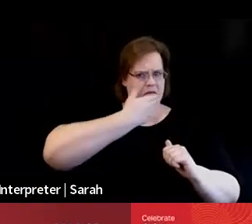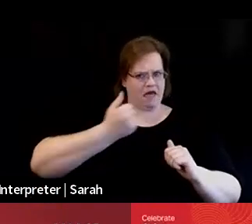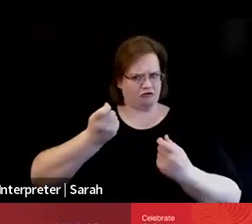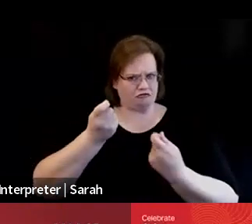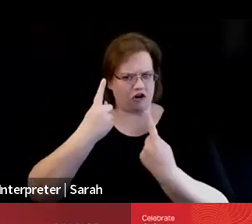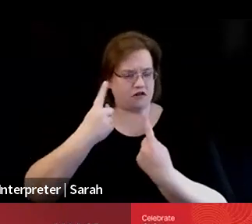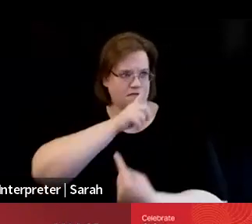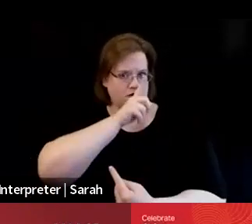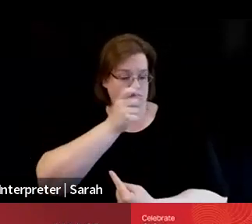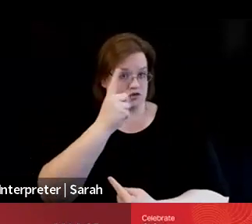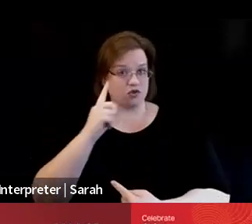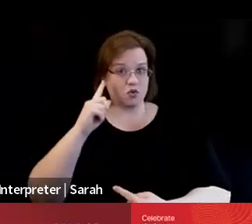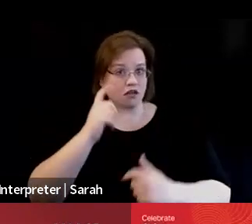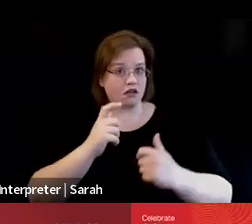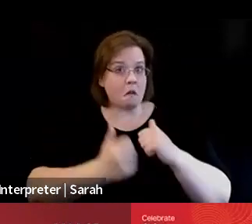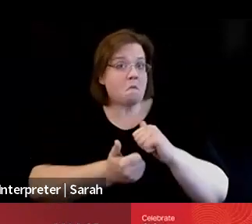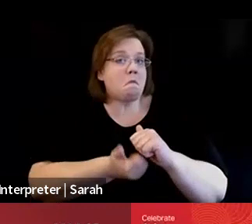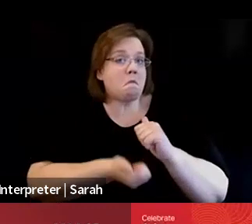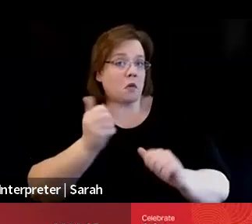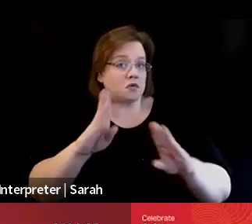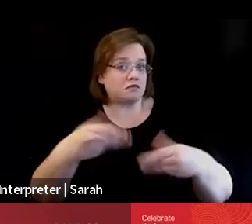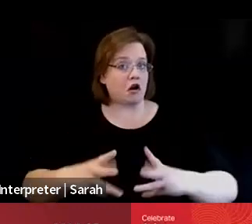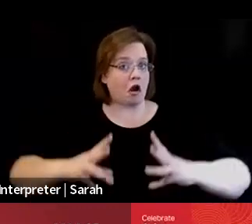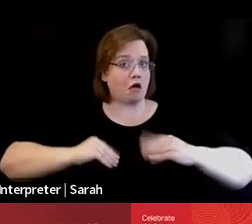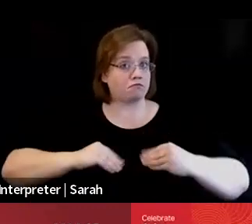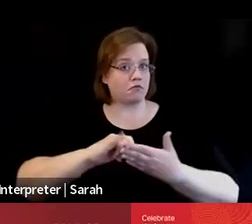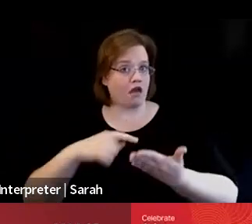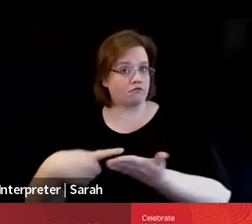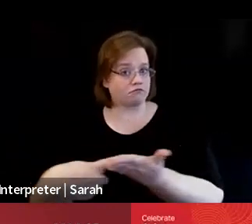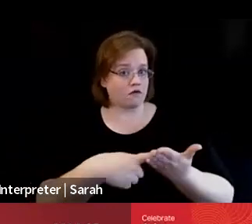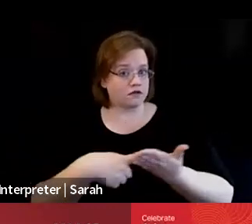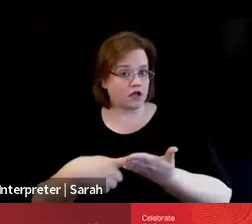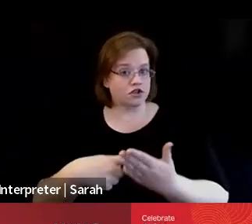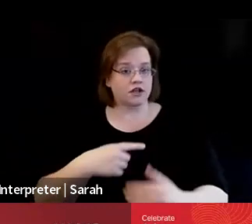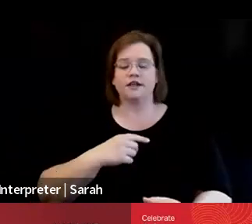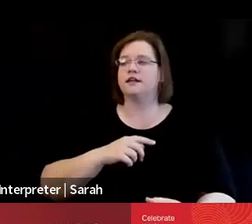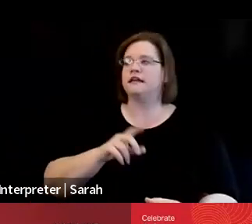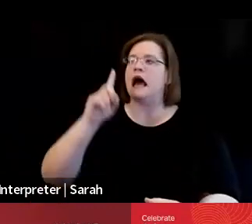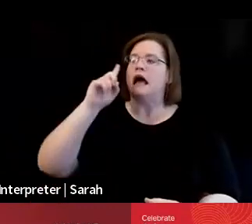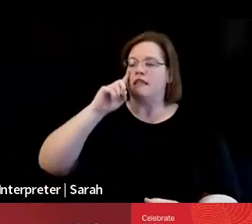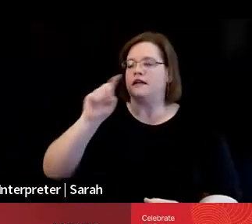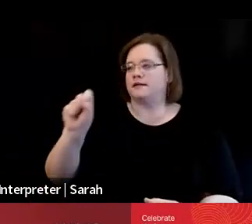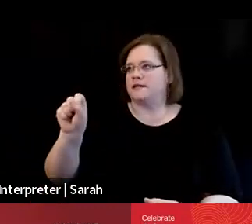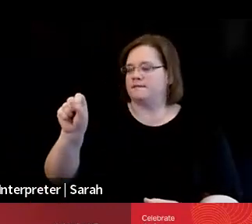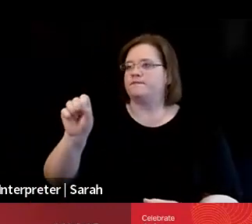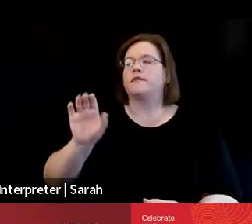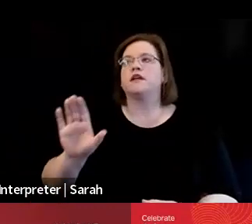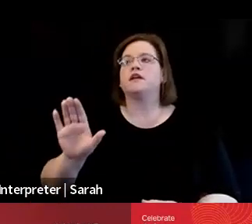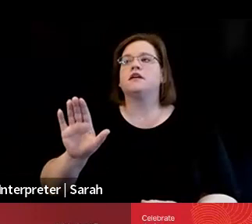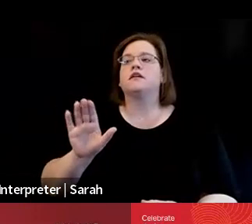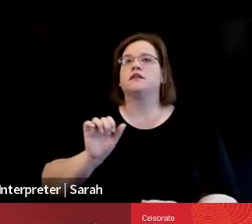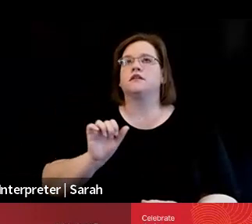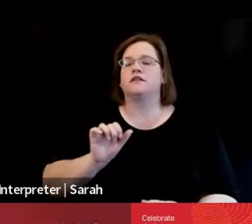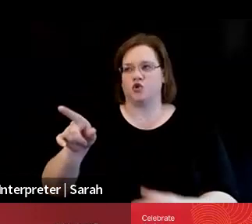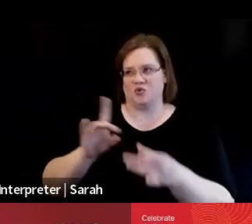they understand, you think most providers would be receptive to the conversation? I think so. I think it is a little bit of a question of, and you